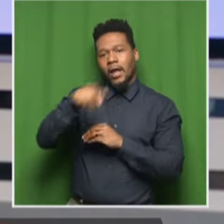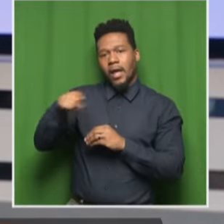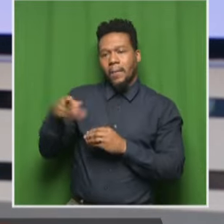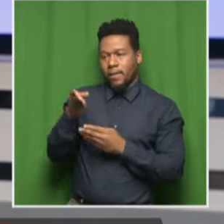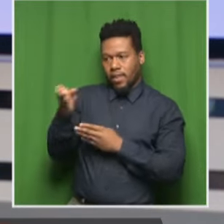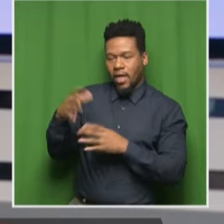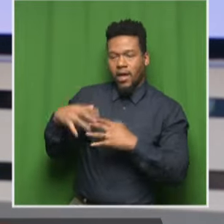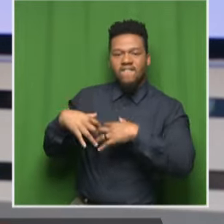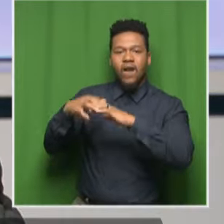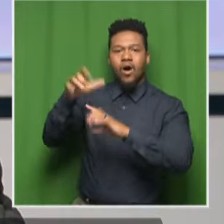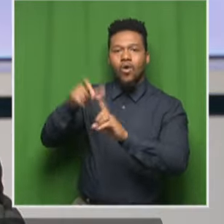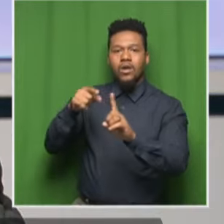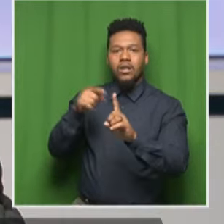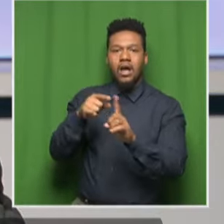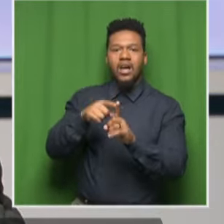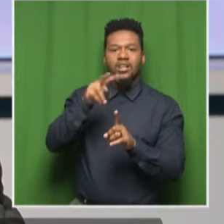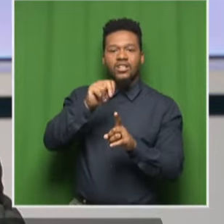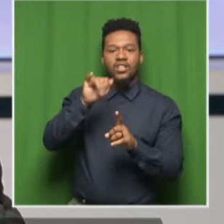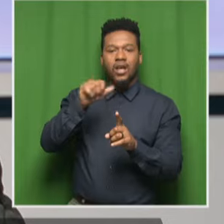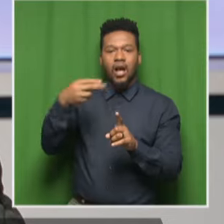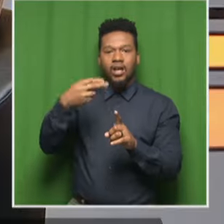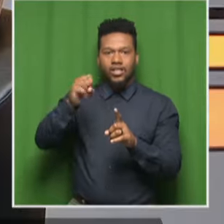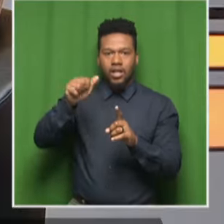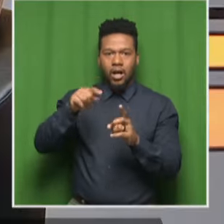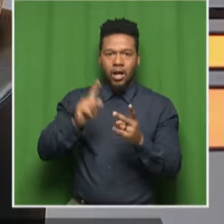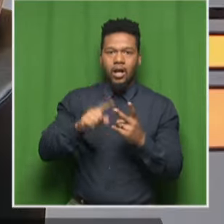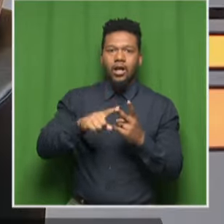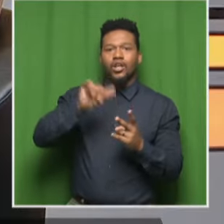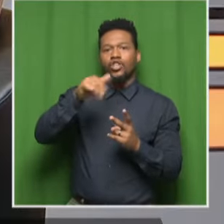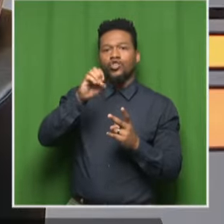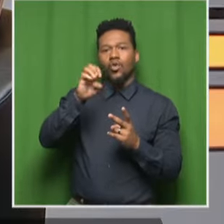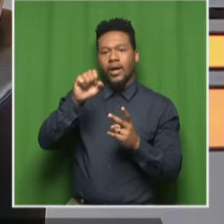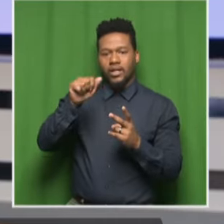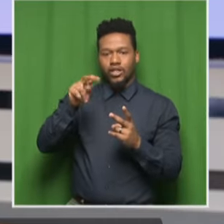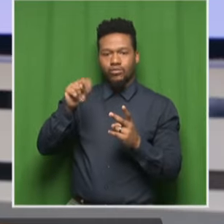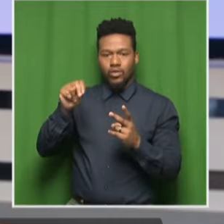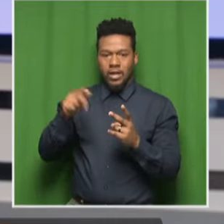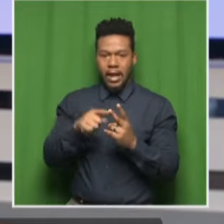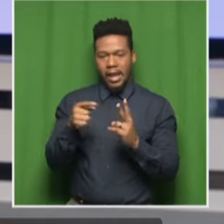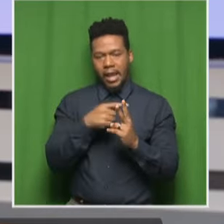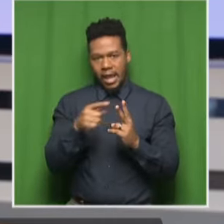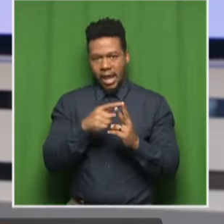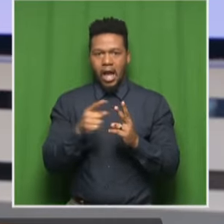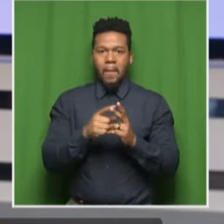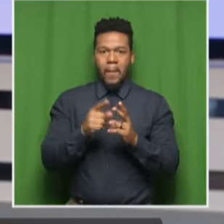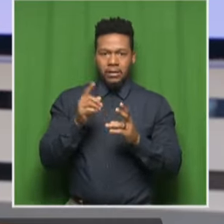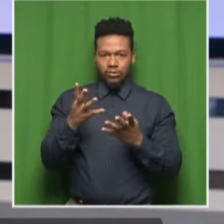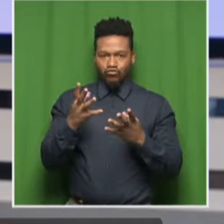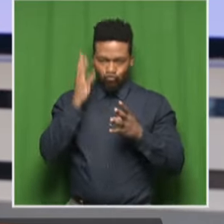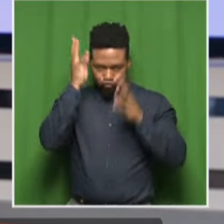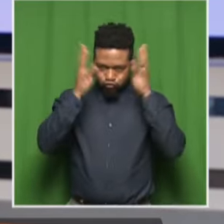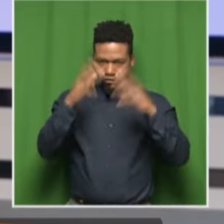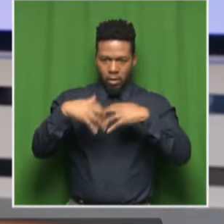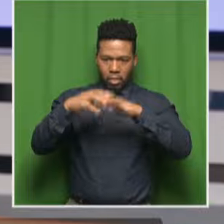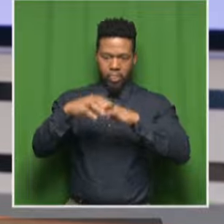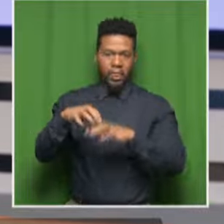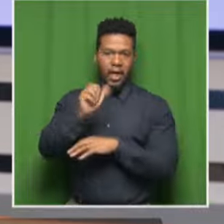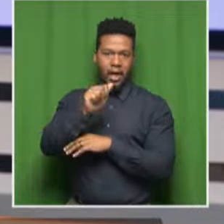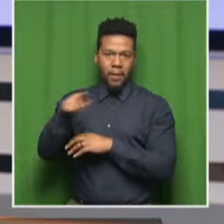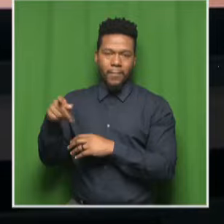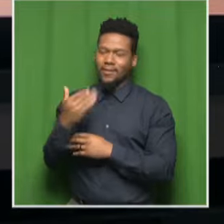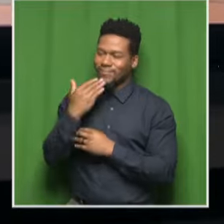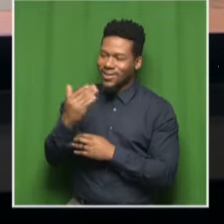founder Nyasha Sinamane as well as Munian, the product designer and a software engineer. Nyasha and Josh, good morning. Thanks